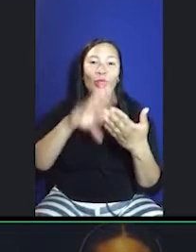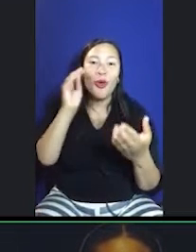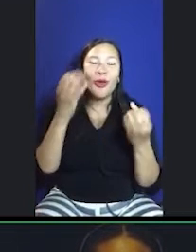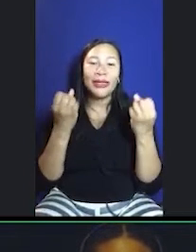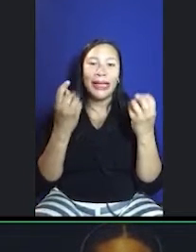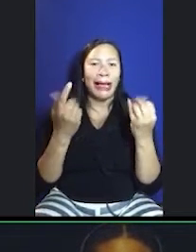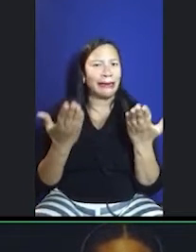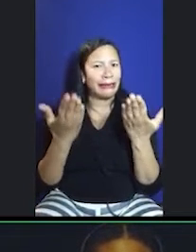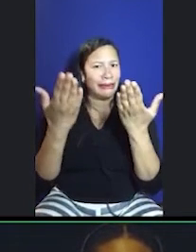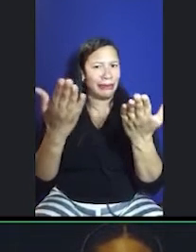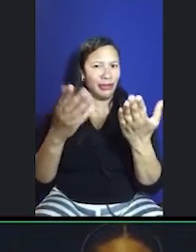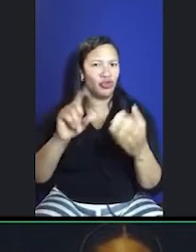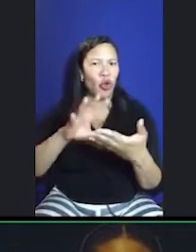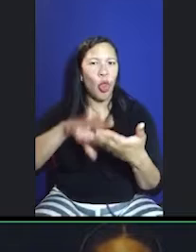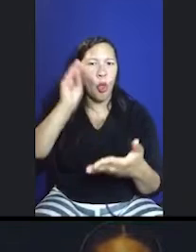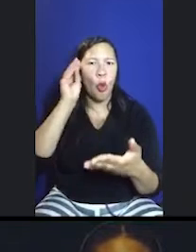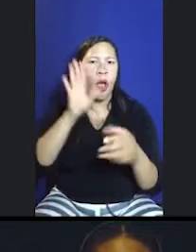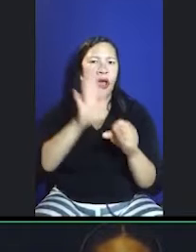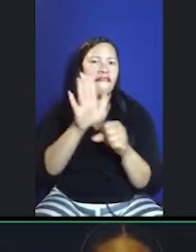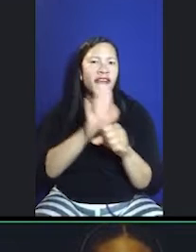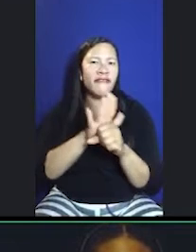bare minimum to communicate,